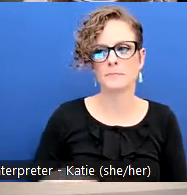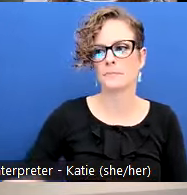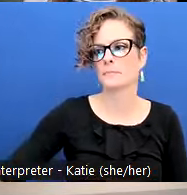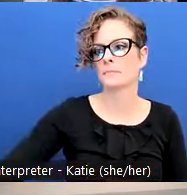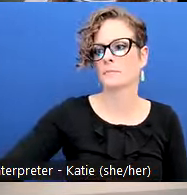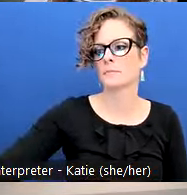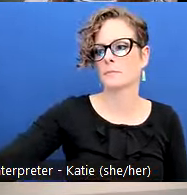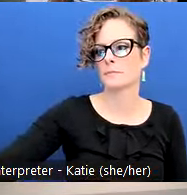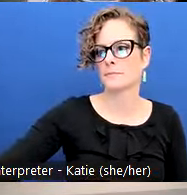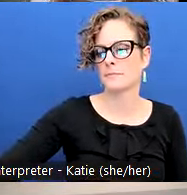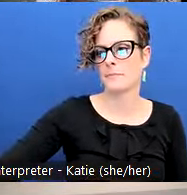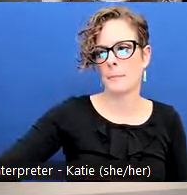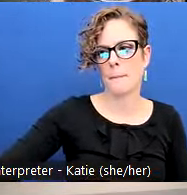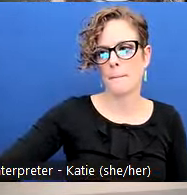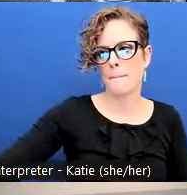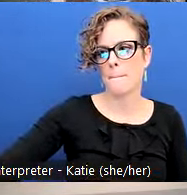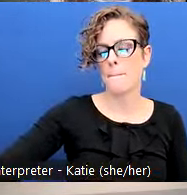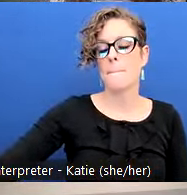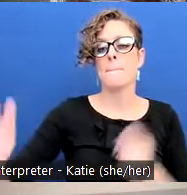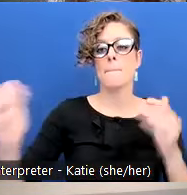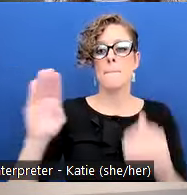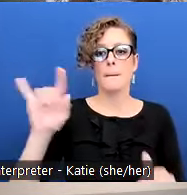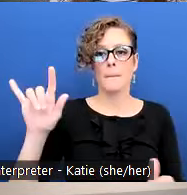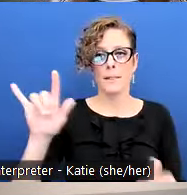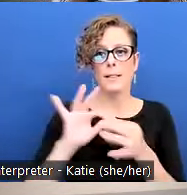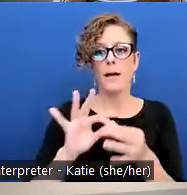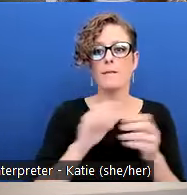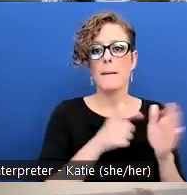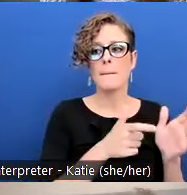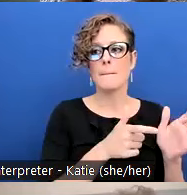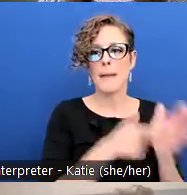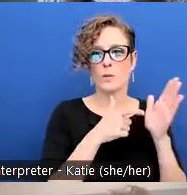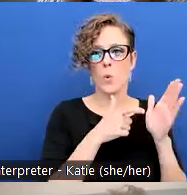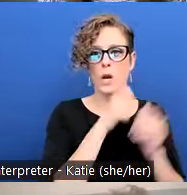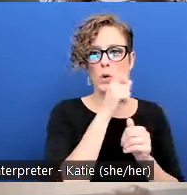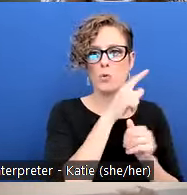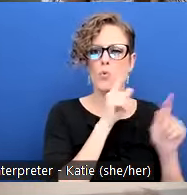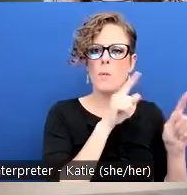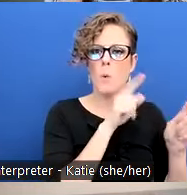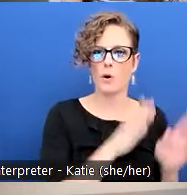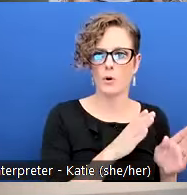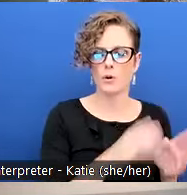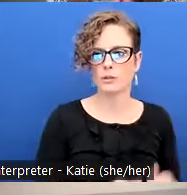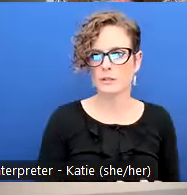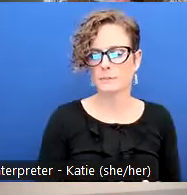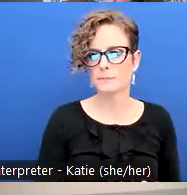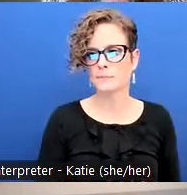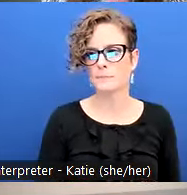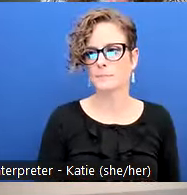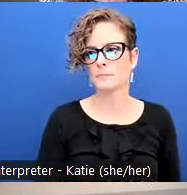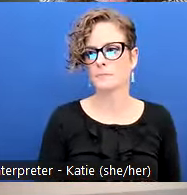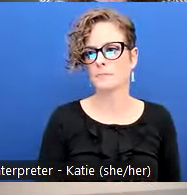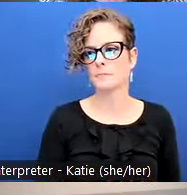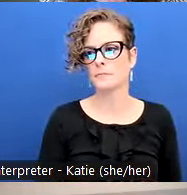Next up is a bill about mandatory reporters. And I will start off just by saying that